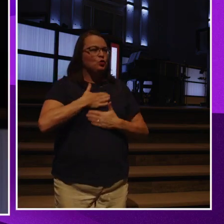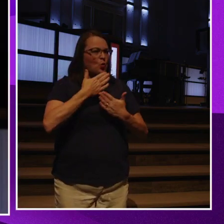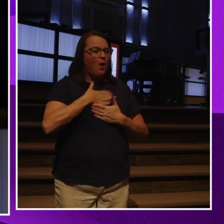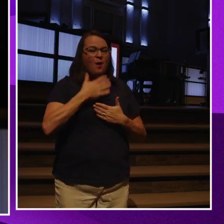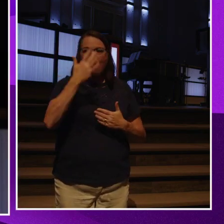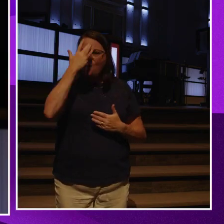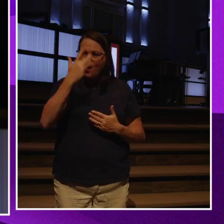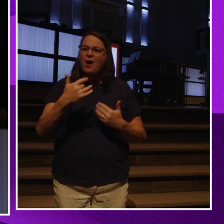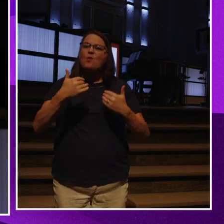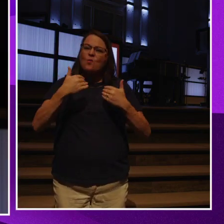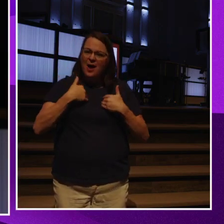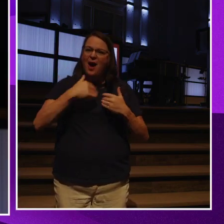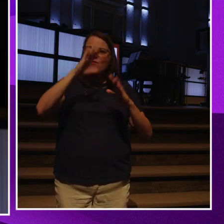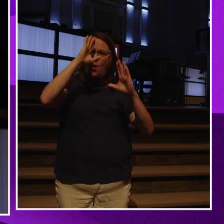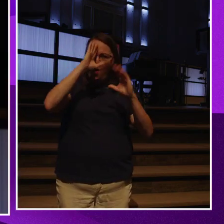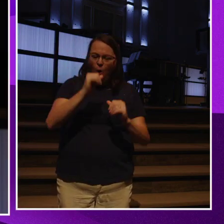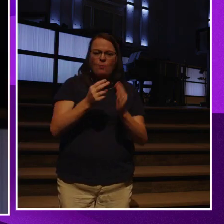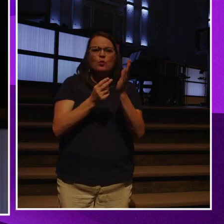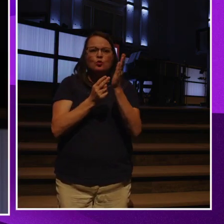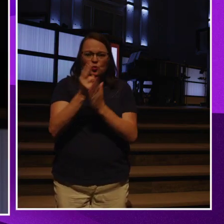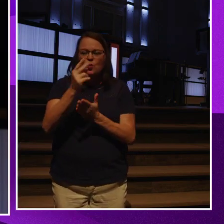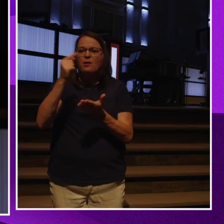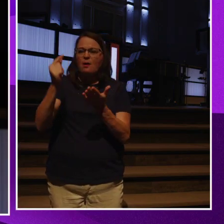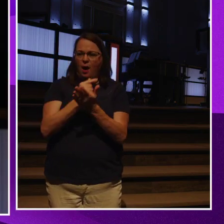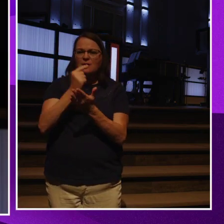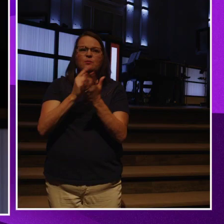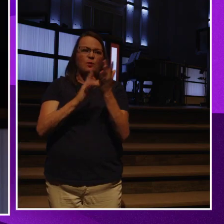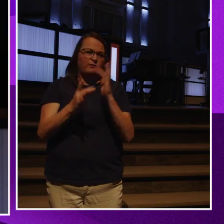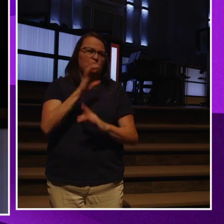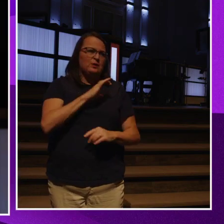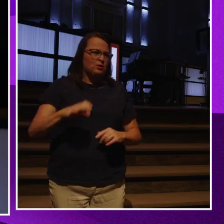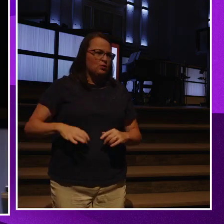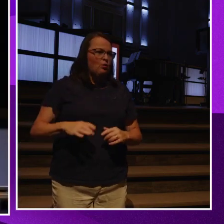the truth of the gospel of Jesus Christ.